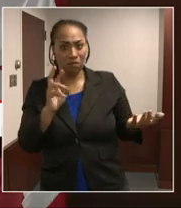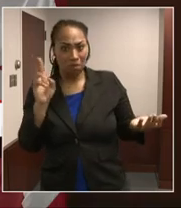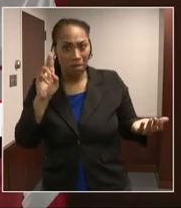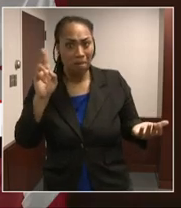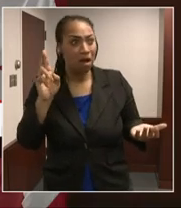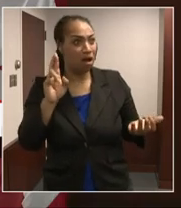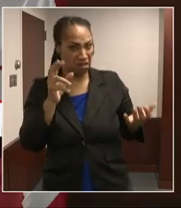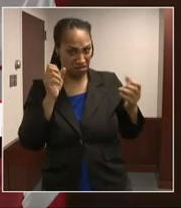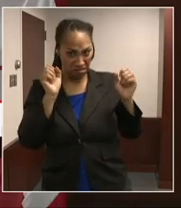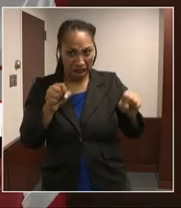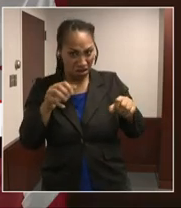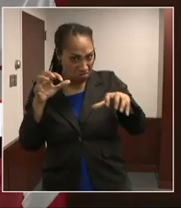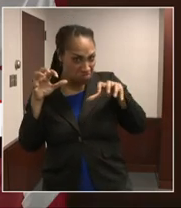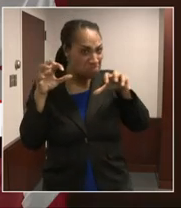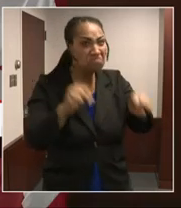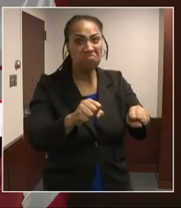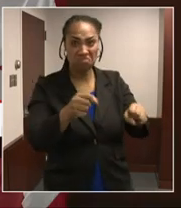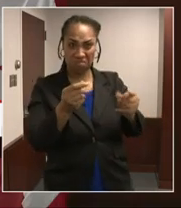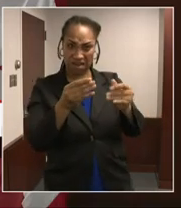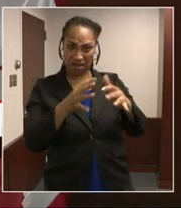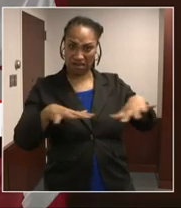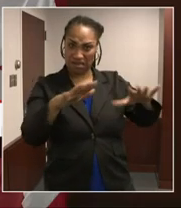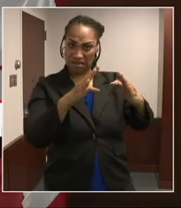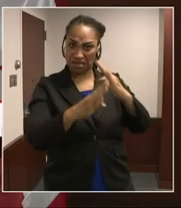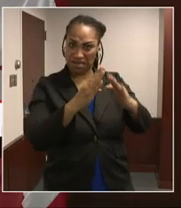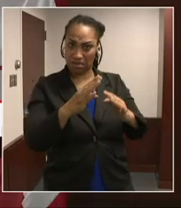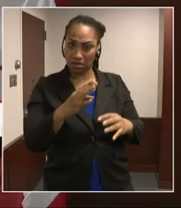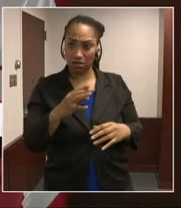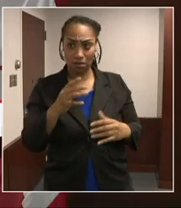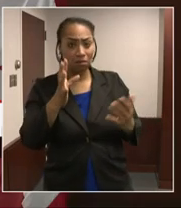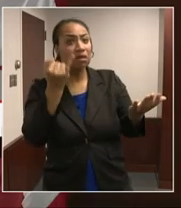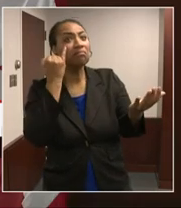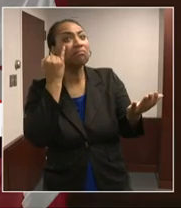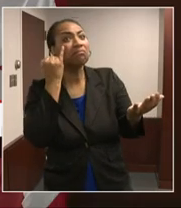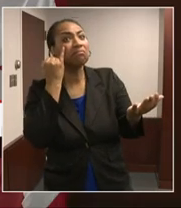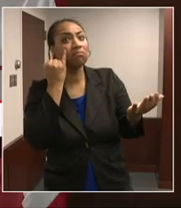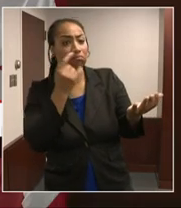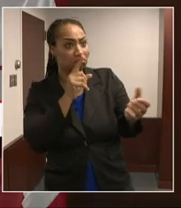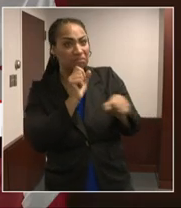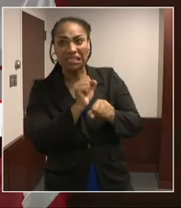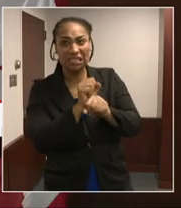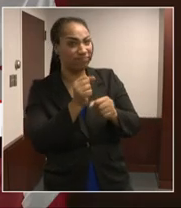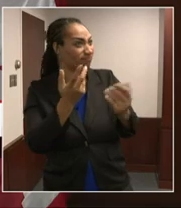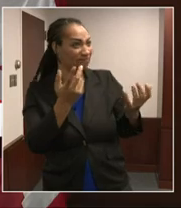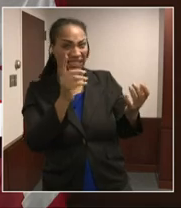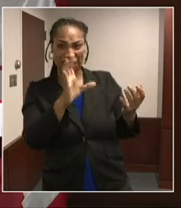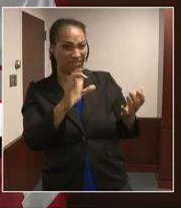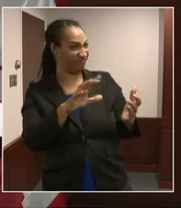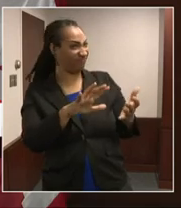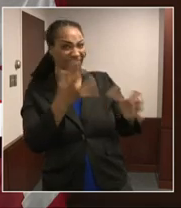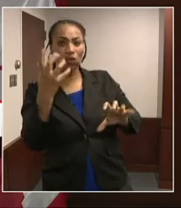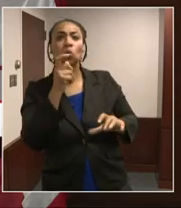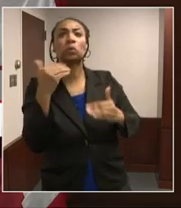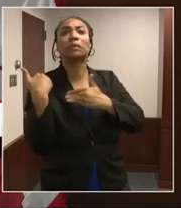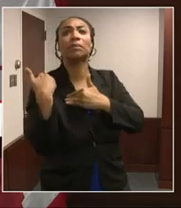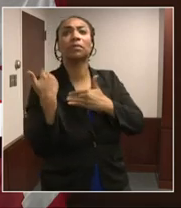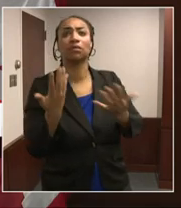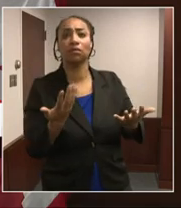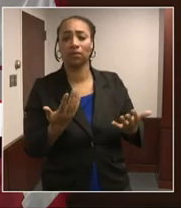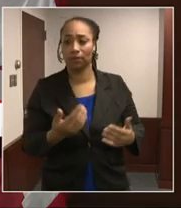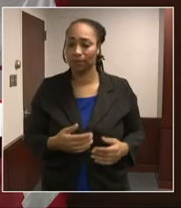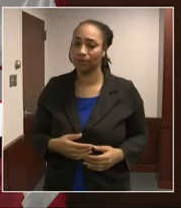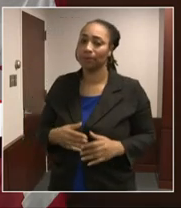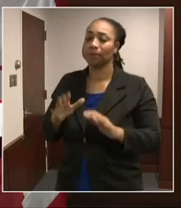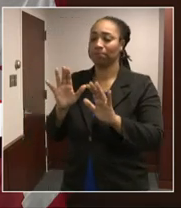if they want to go in that direction. If that does happen, whose fault is it? I'm not sure